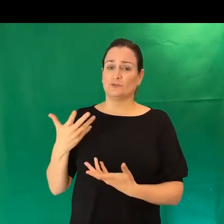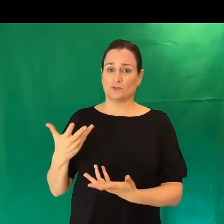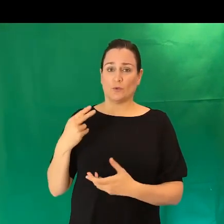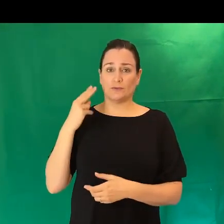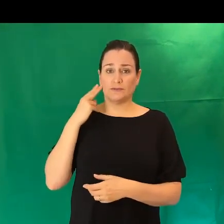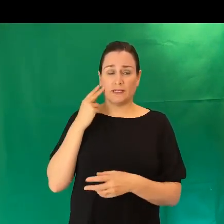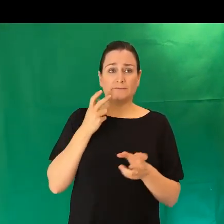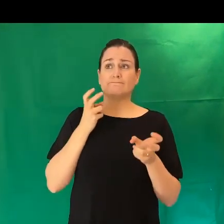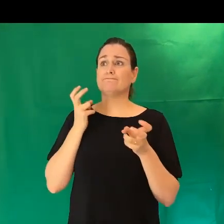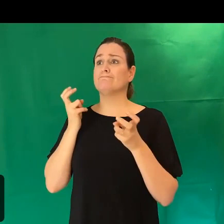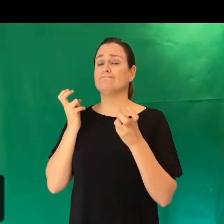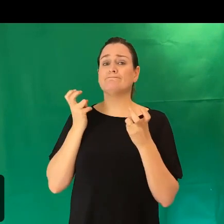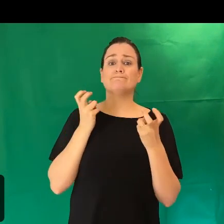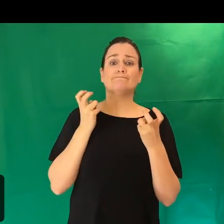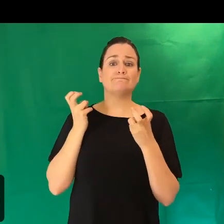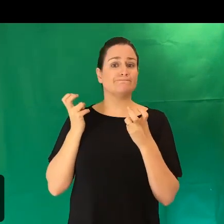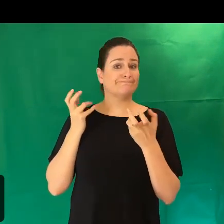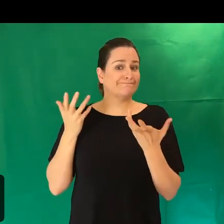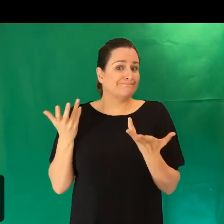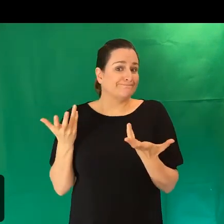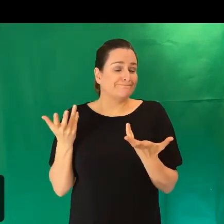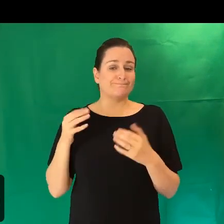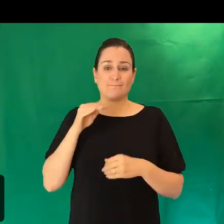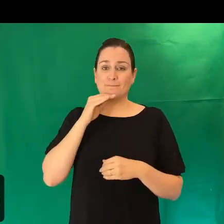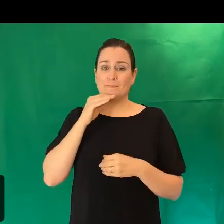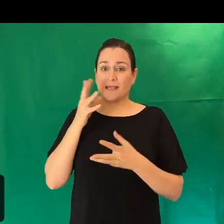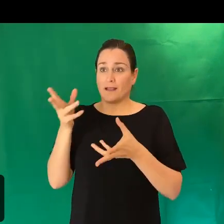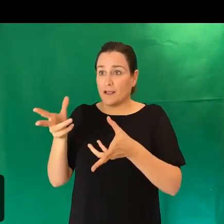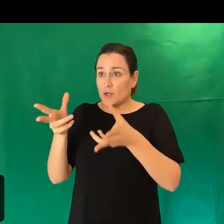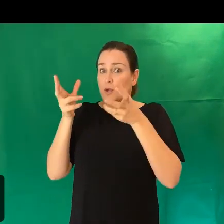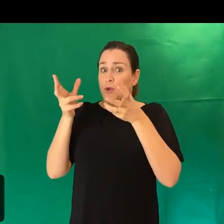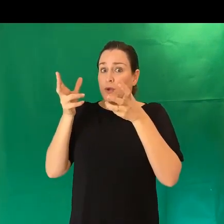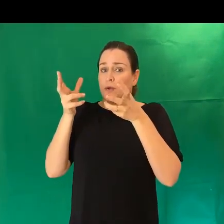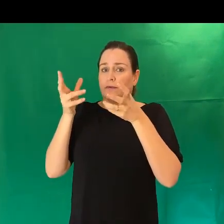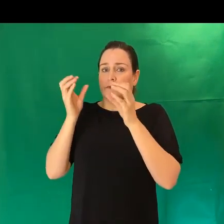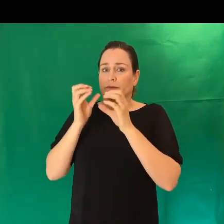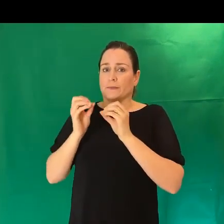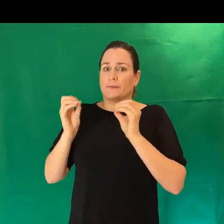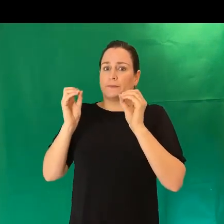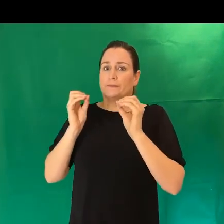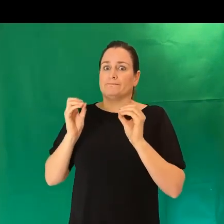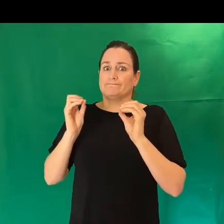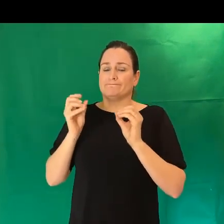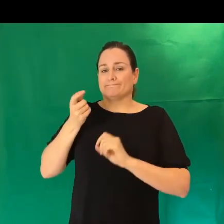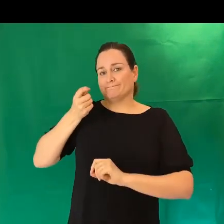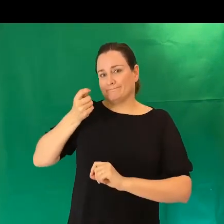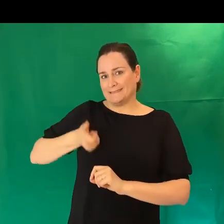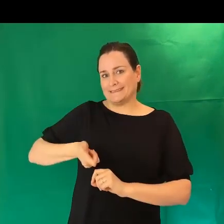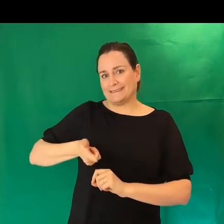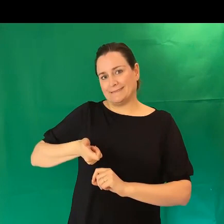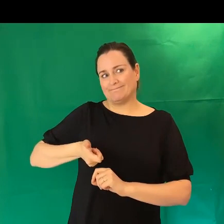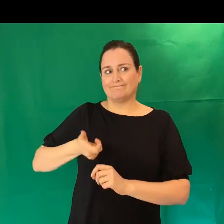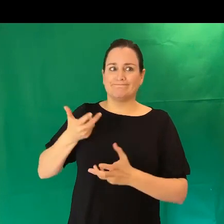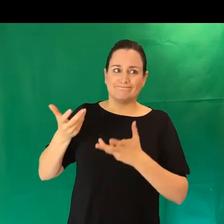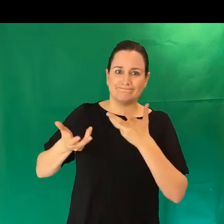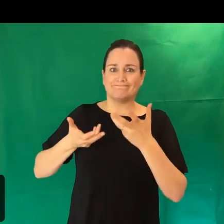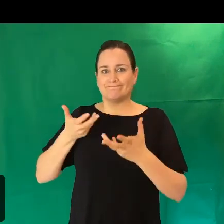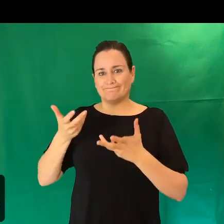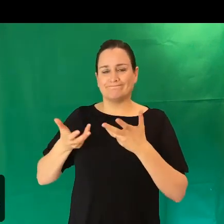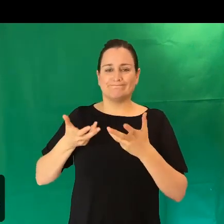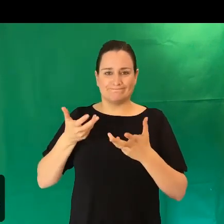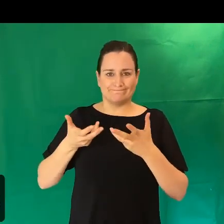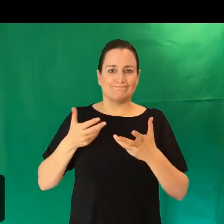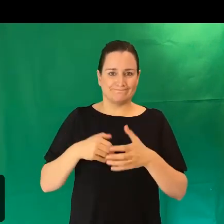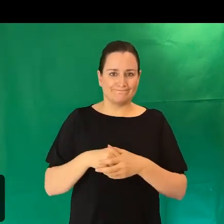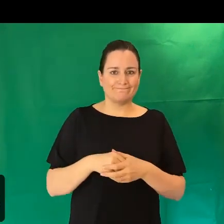language in their repertoire, and therefore the input to those children is not